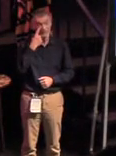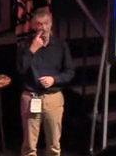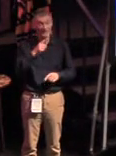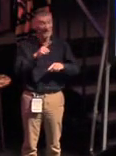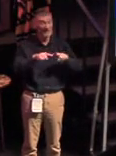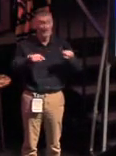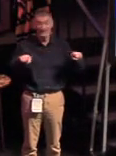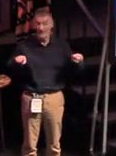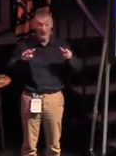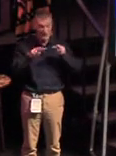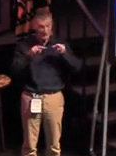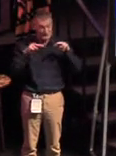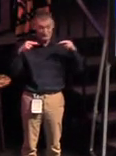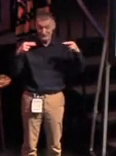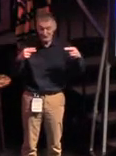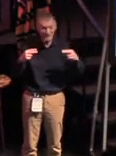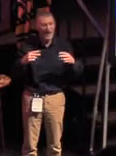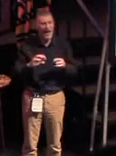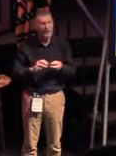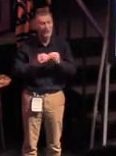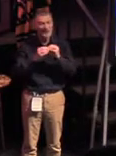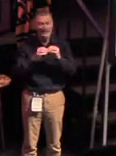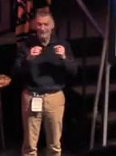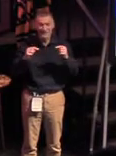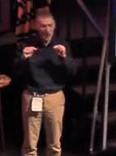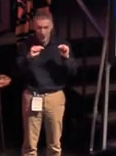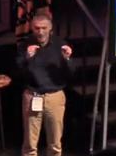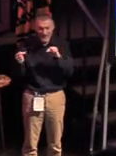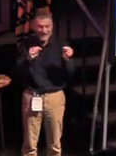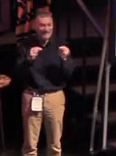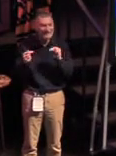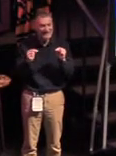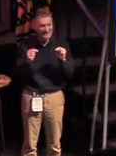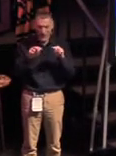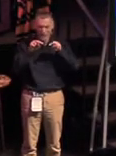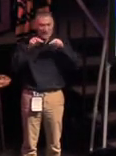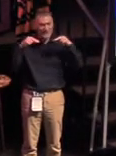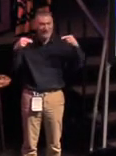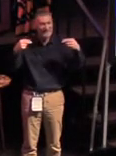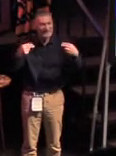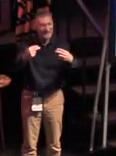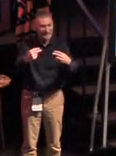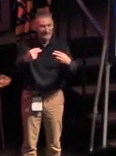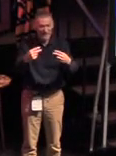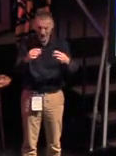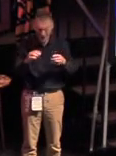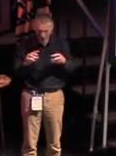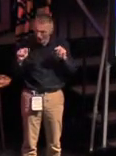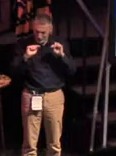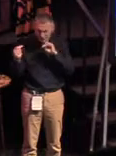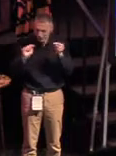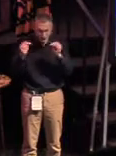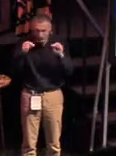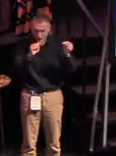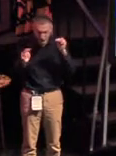tackle a problem, then they're going to have creative conflict because they're going to come at it from loads of different angles and shapes and sizes, but that conflict is going to